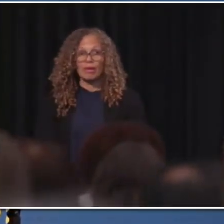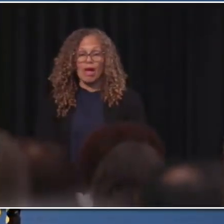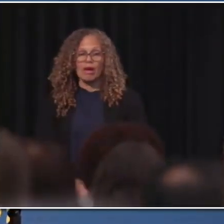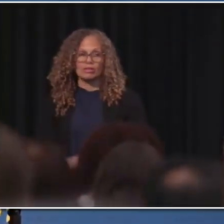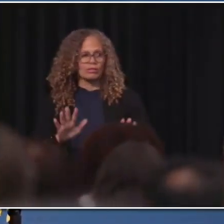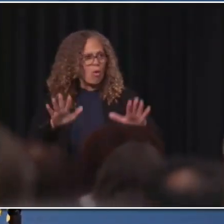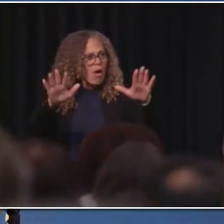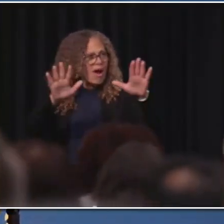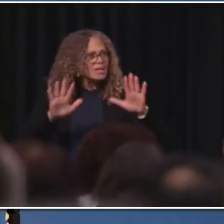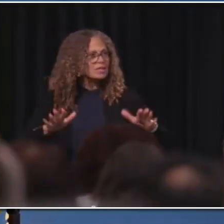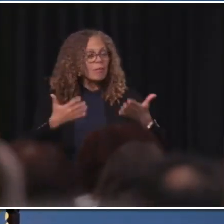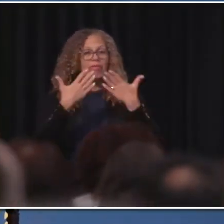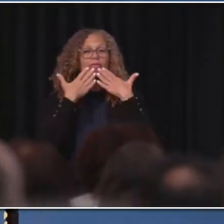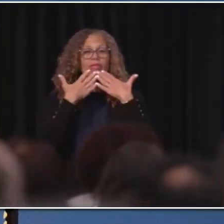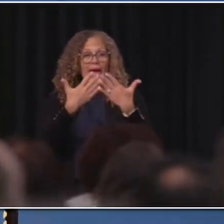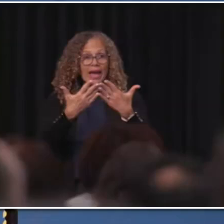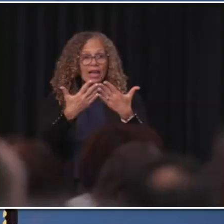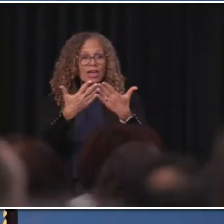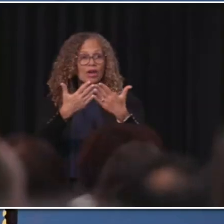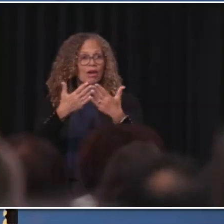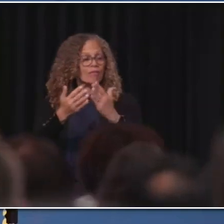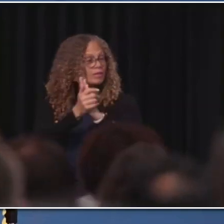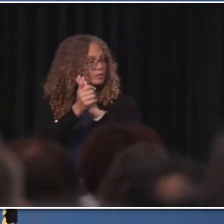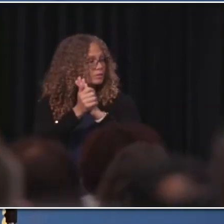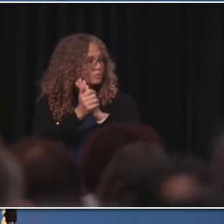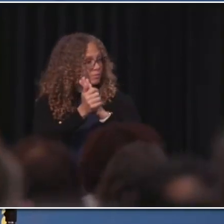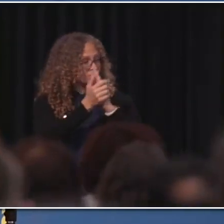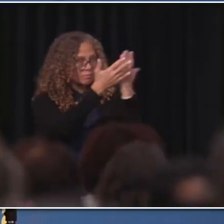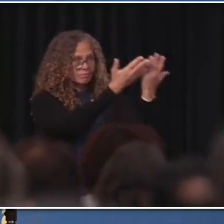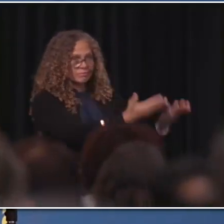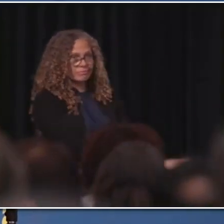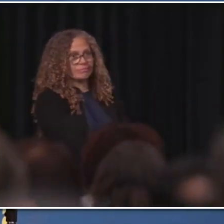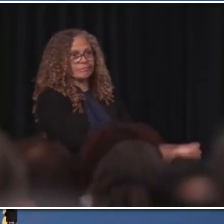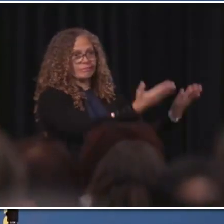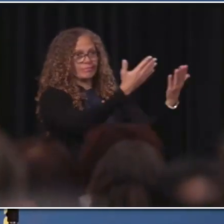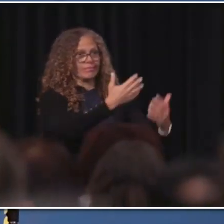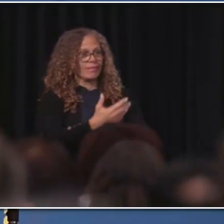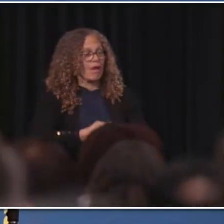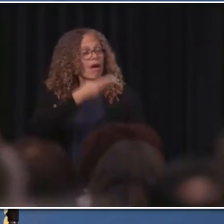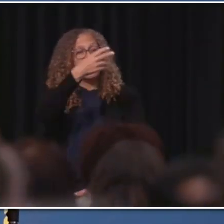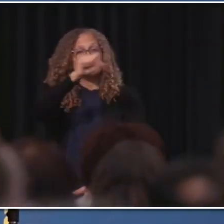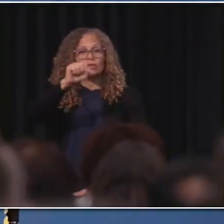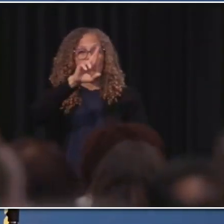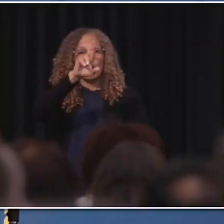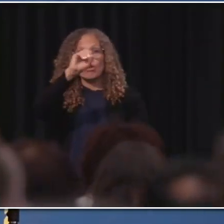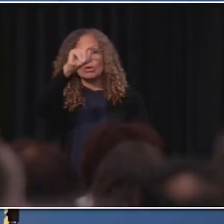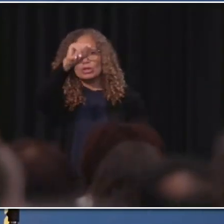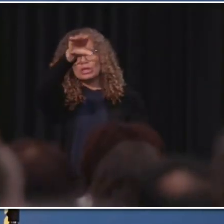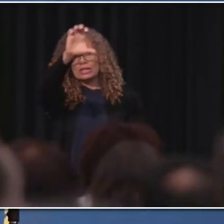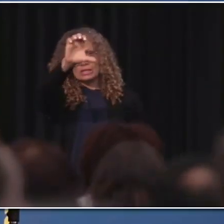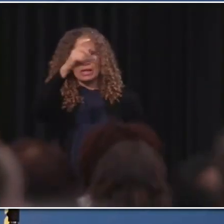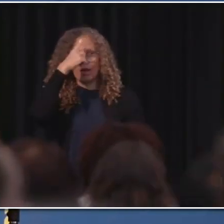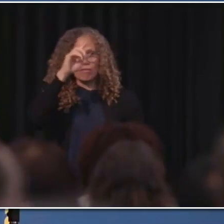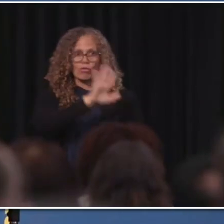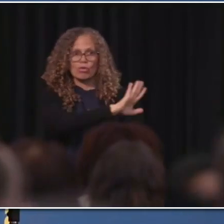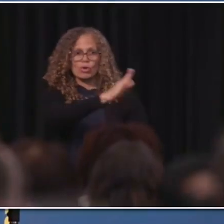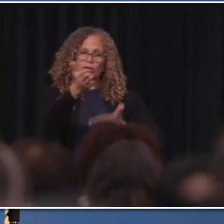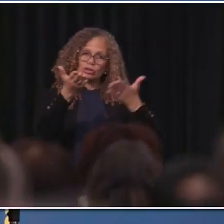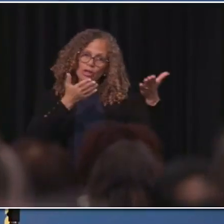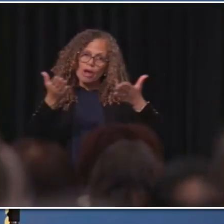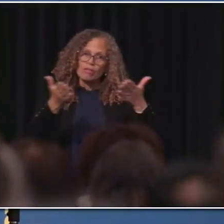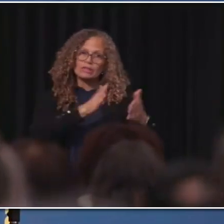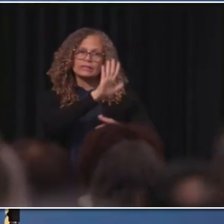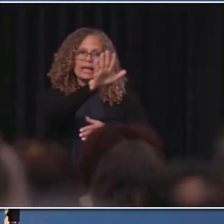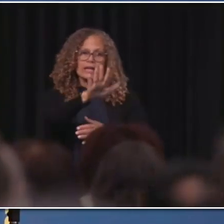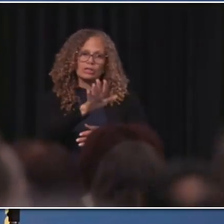Unbelievable. And thank you to the talented cadets of the San Diego High School Army ROTC for your service and